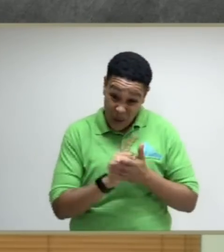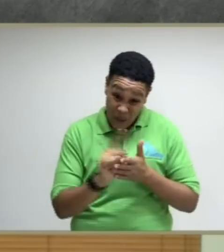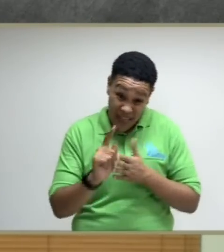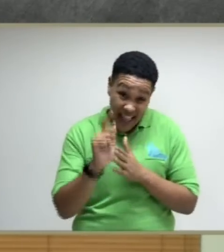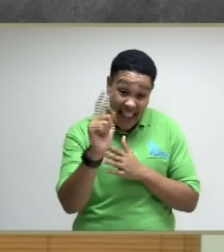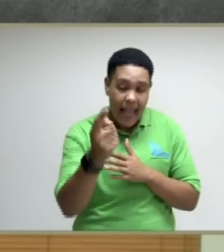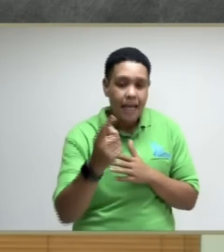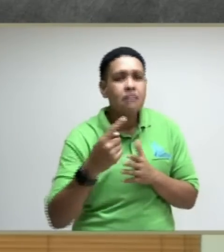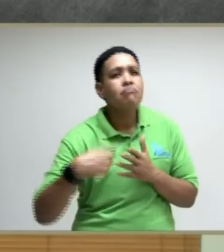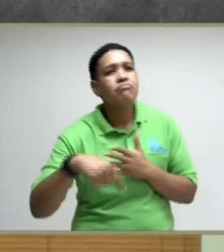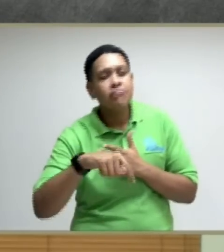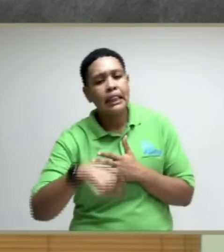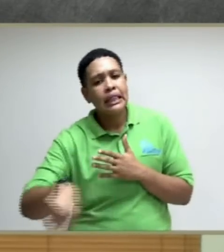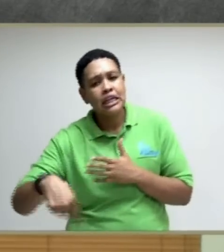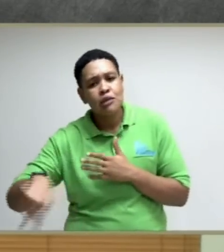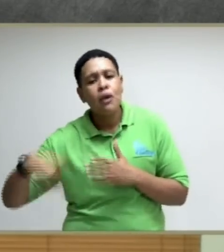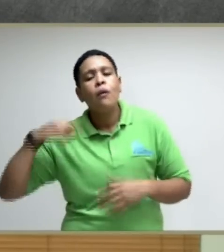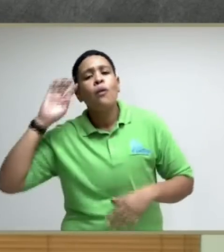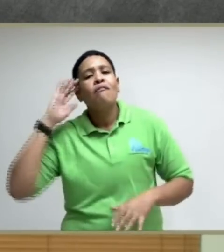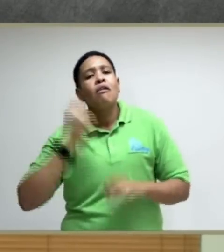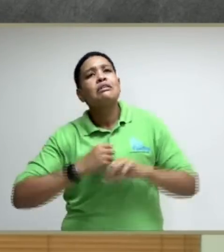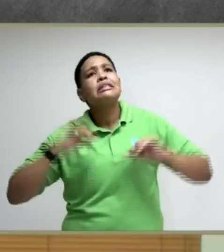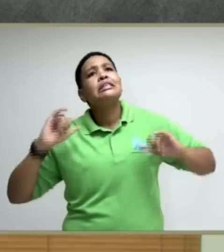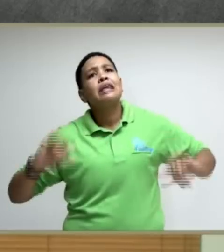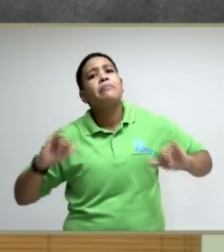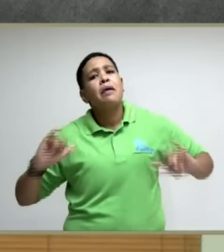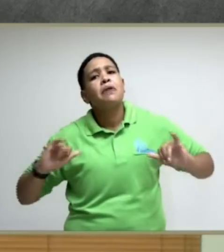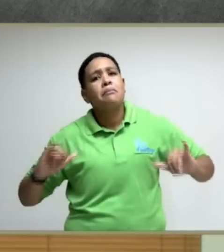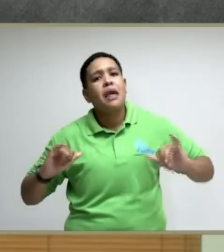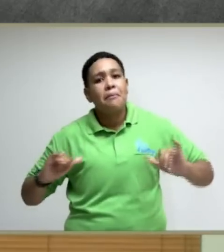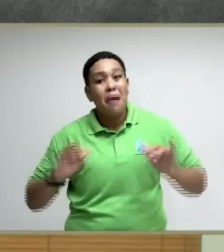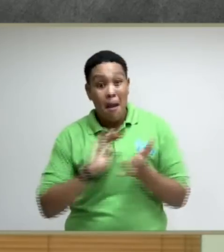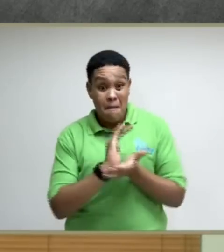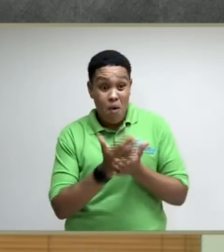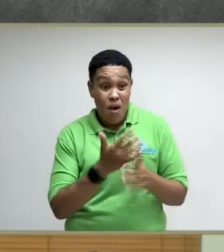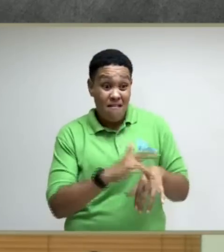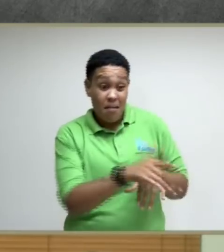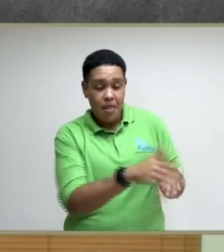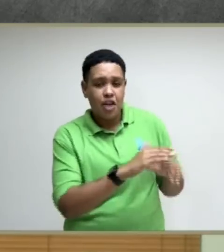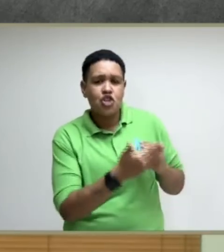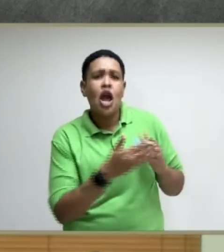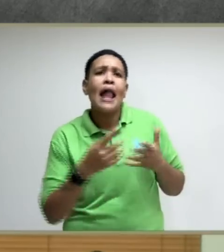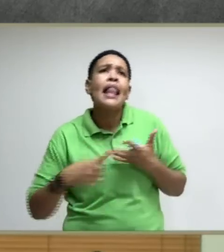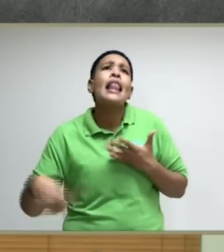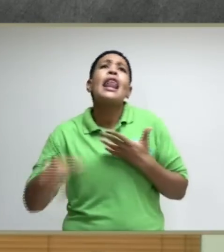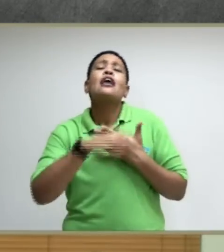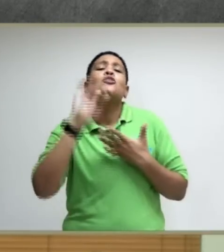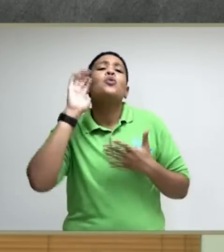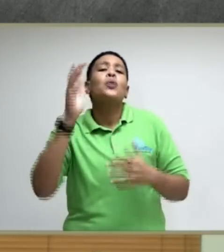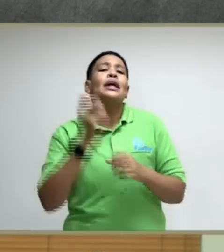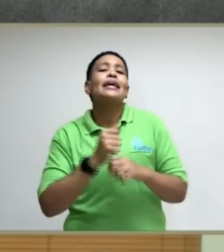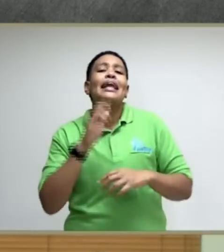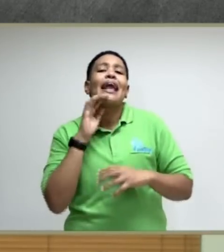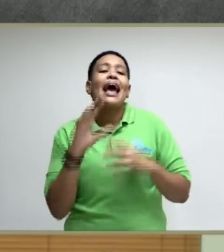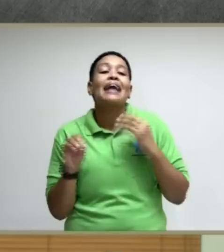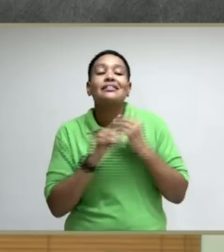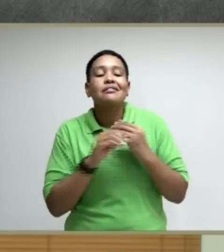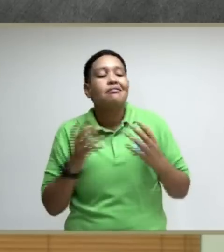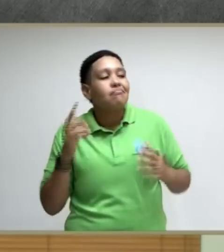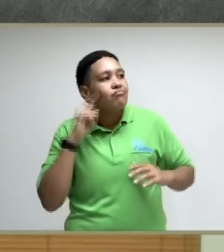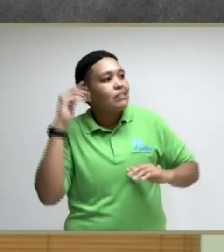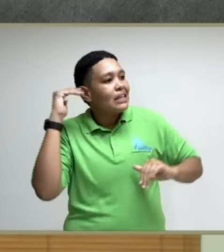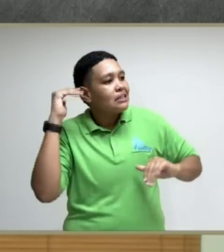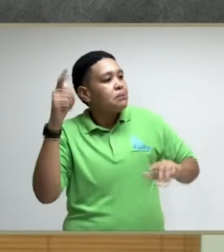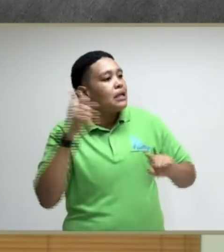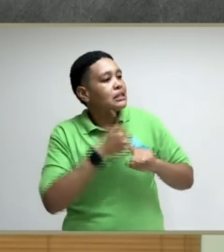was this week, we would have gotten the same amount in country, and next week we are getting an additional, it is